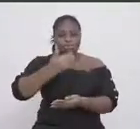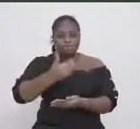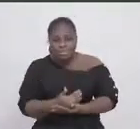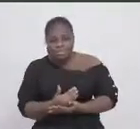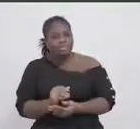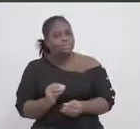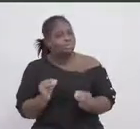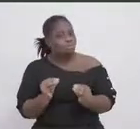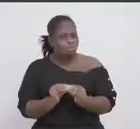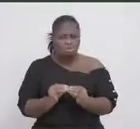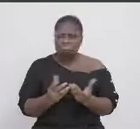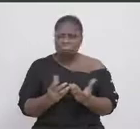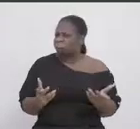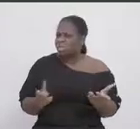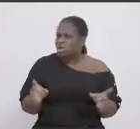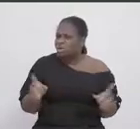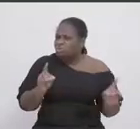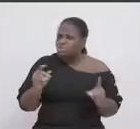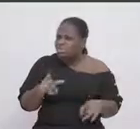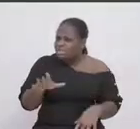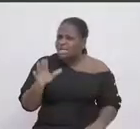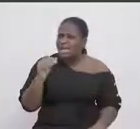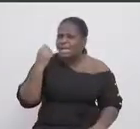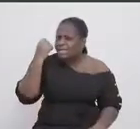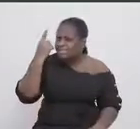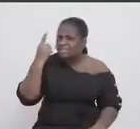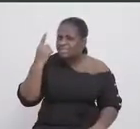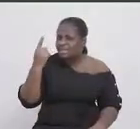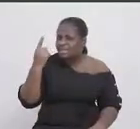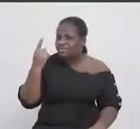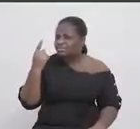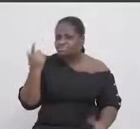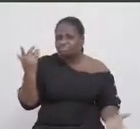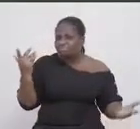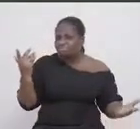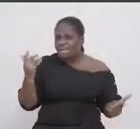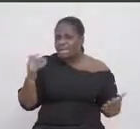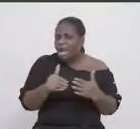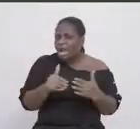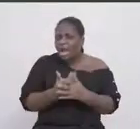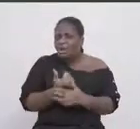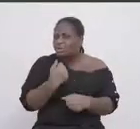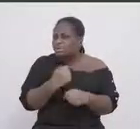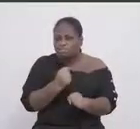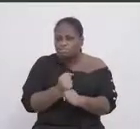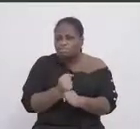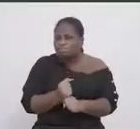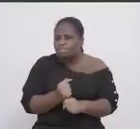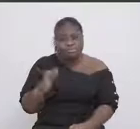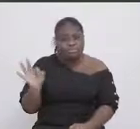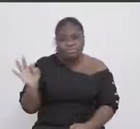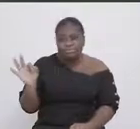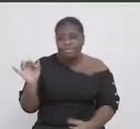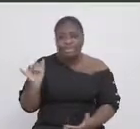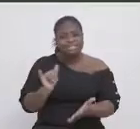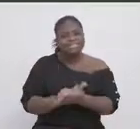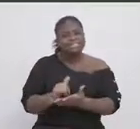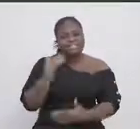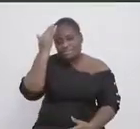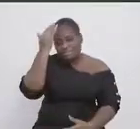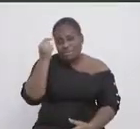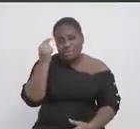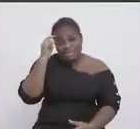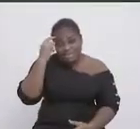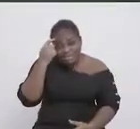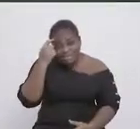lot, but do they really understand the games they so much love, how it's made of? They don't. That's why I